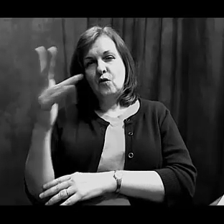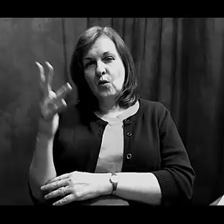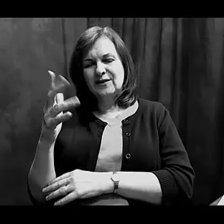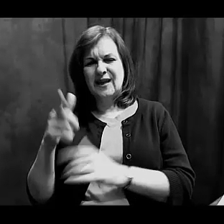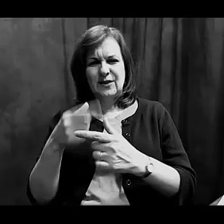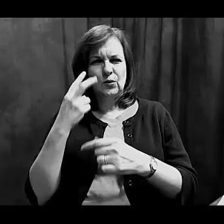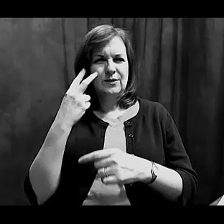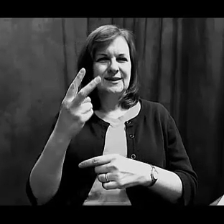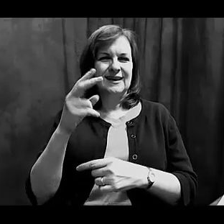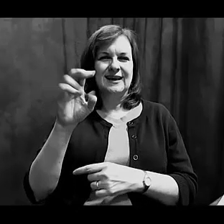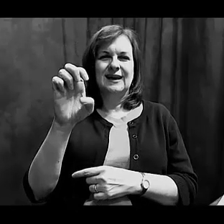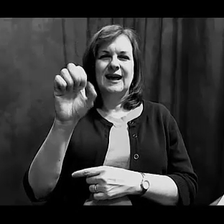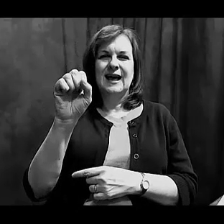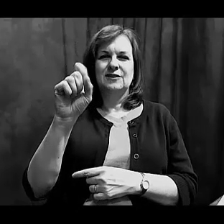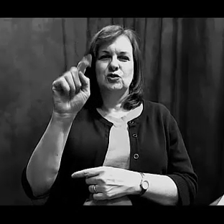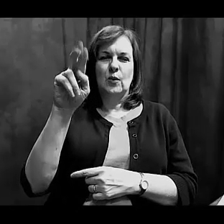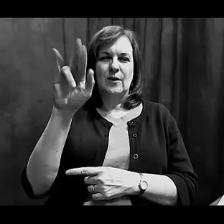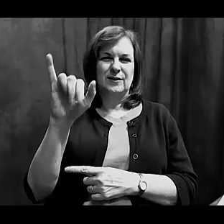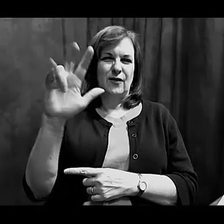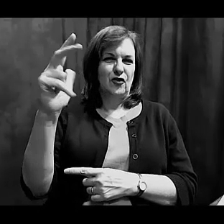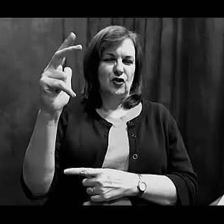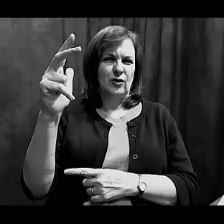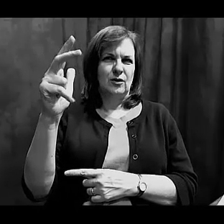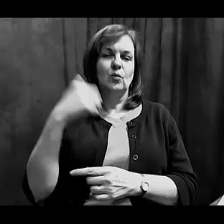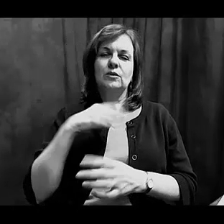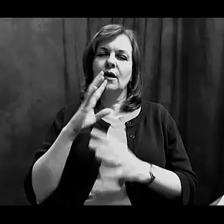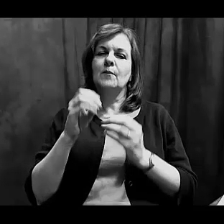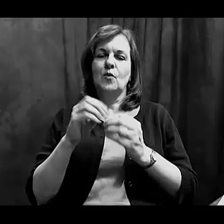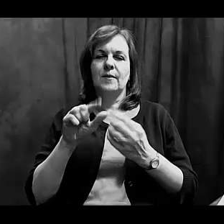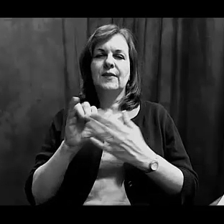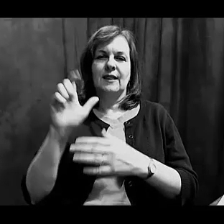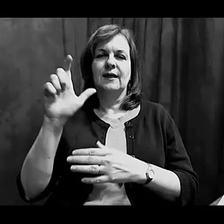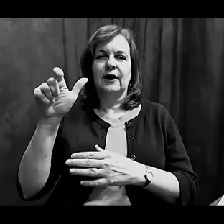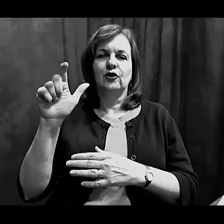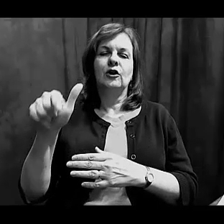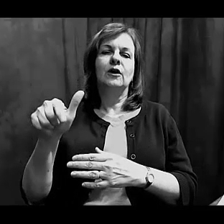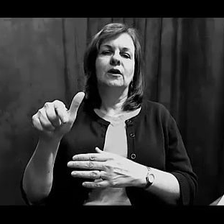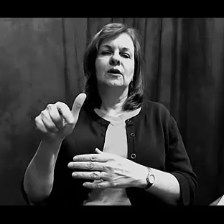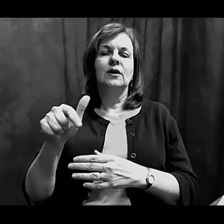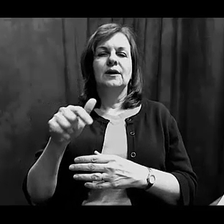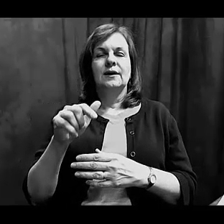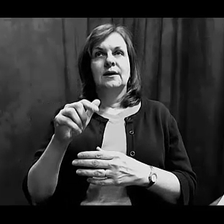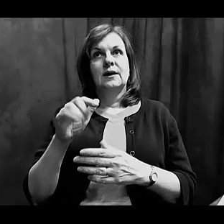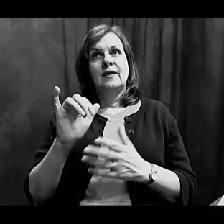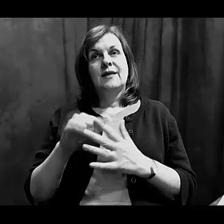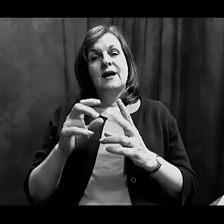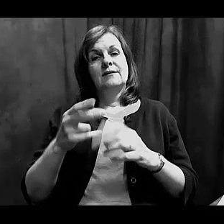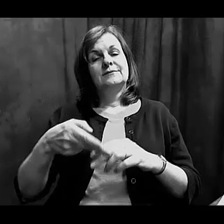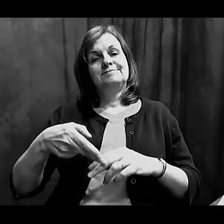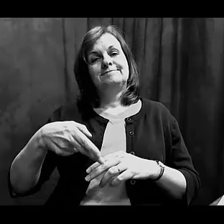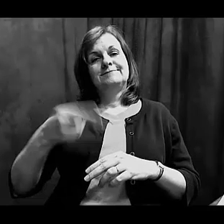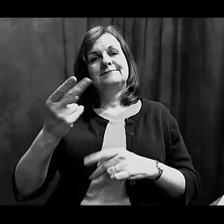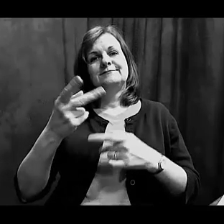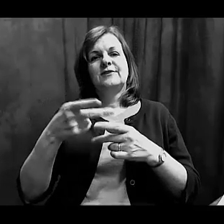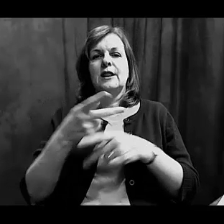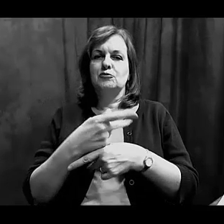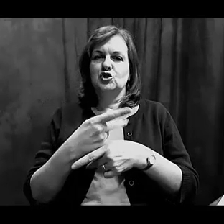then we get into estuaries. We'll talk about these with ecosystems. Very,